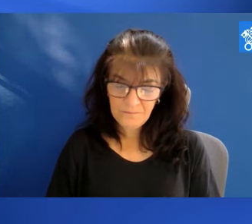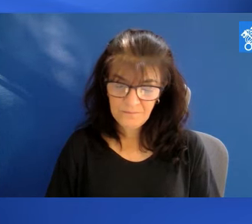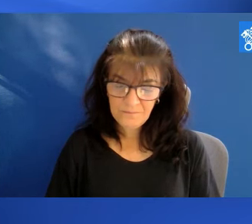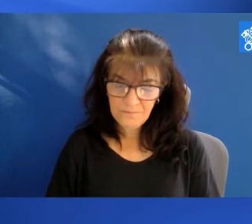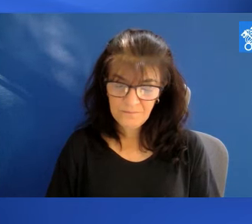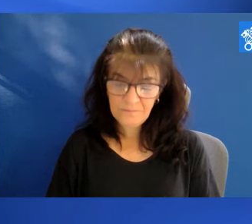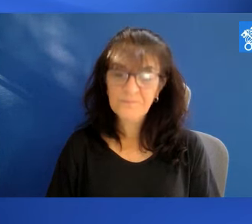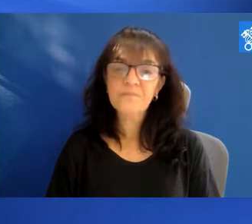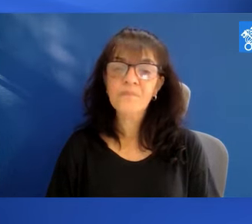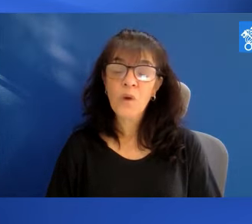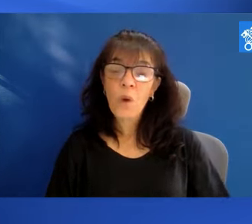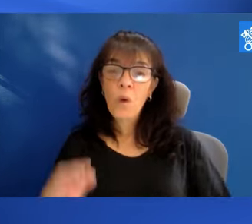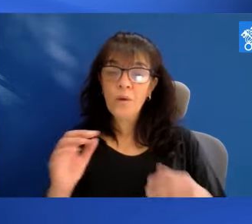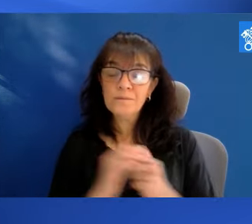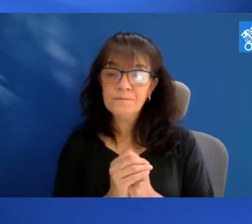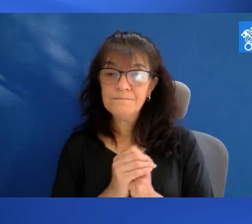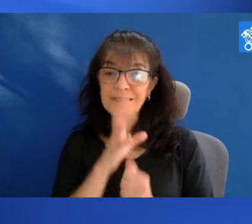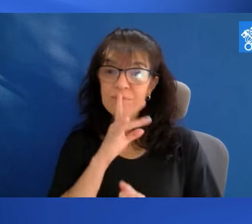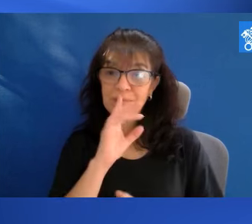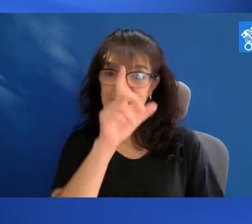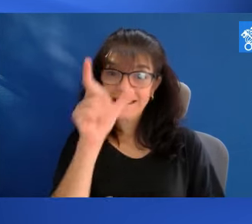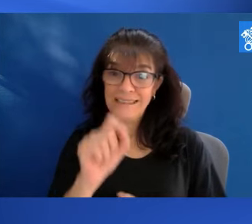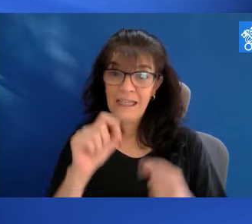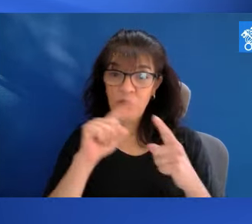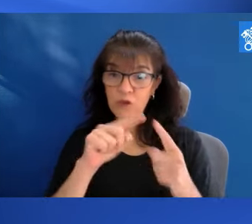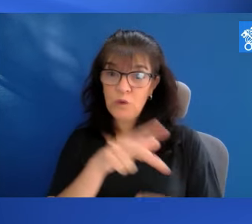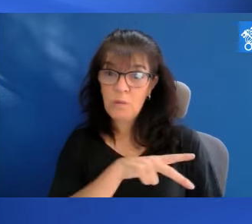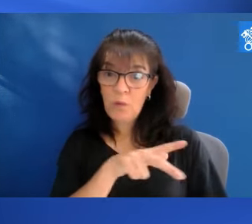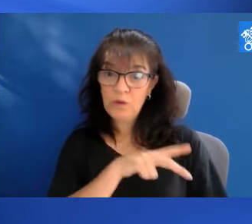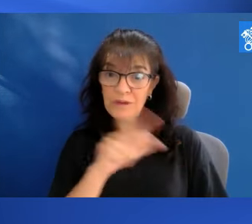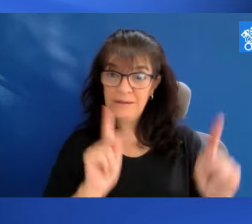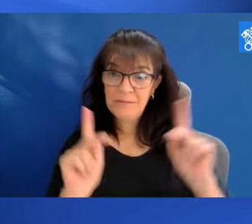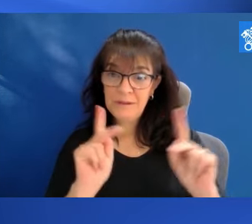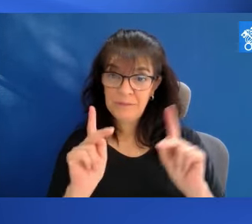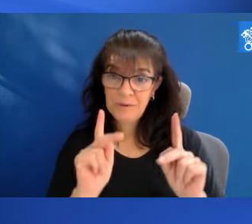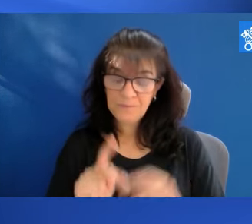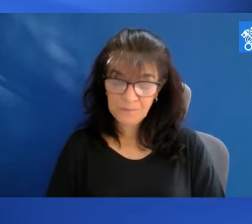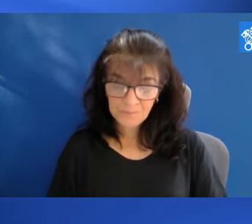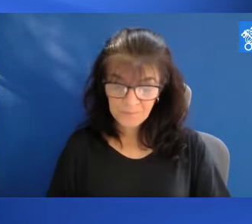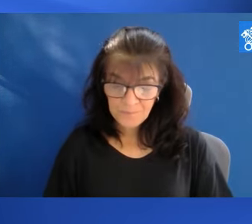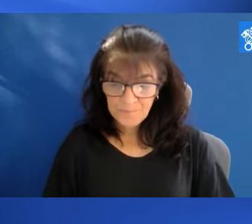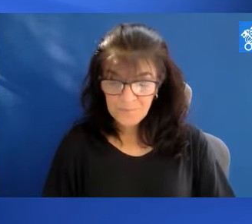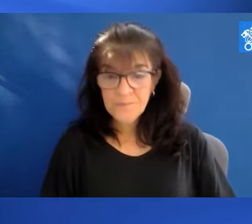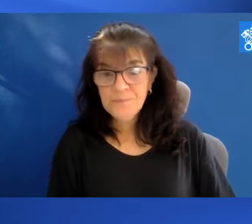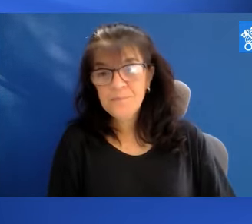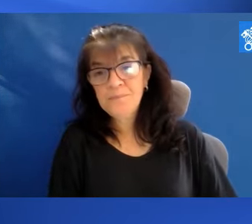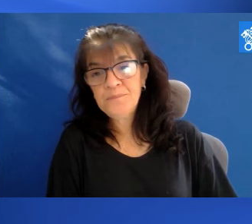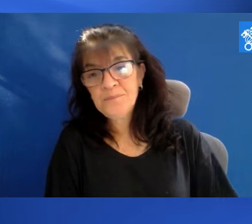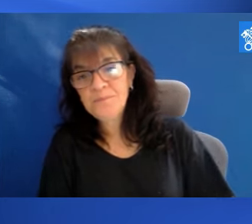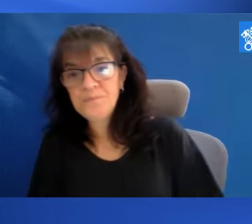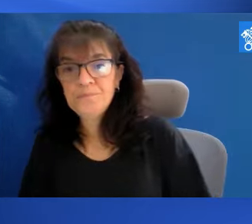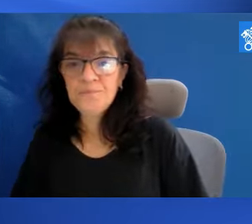il benvenuto a tutti i pellegrini di lingua portoghese presenti all'odierna udienza. Come ha fatto nel giorno